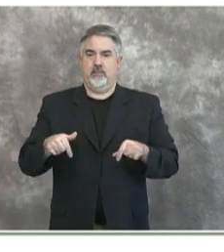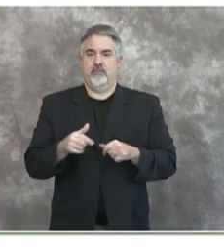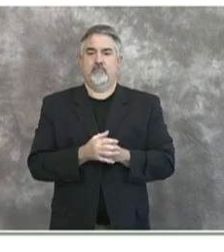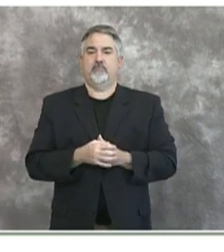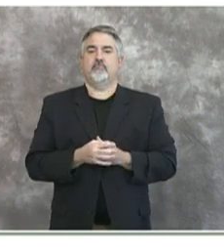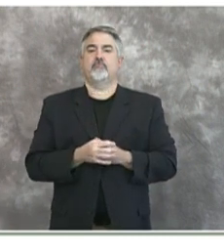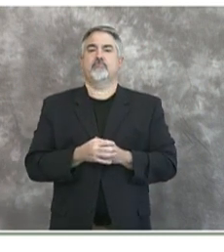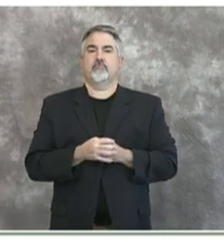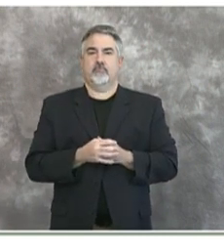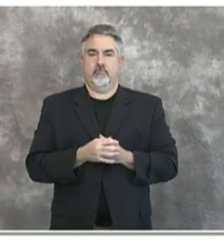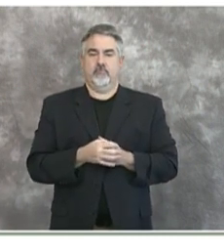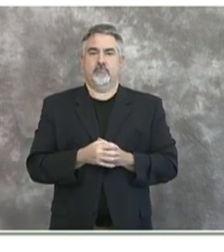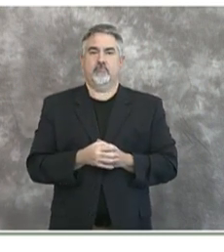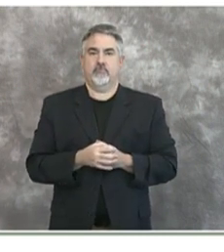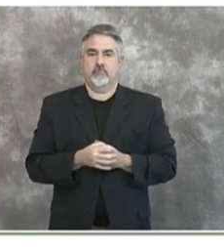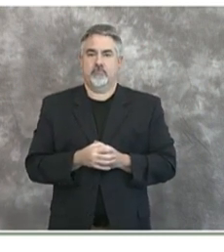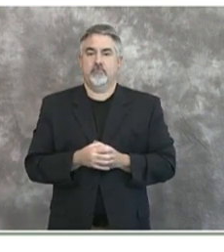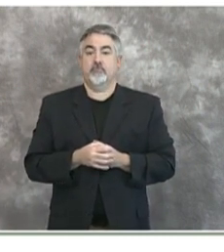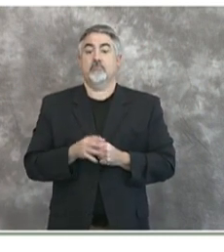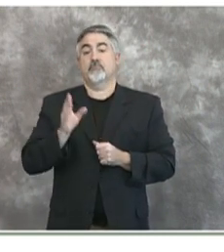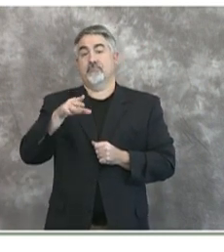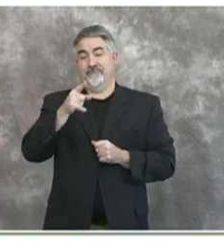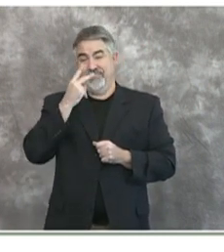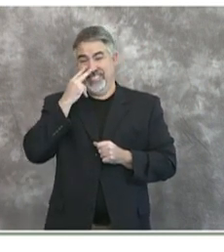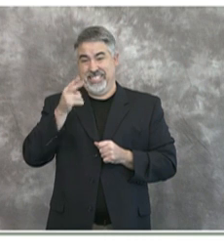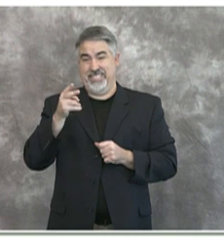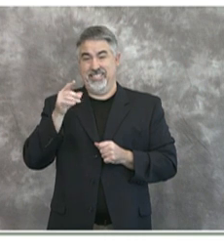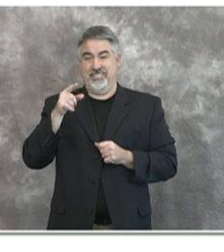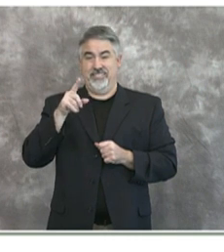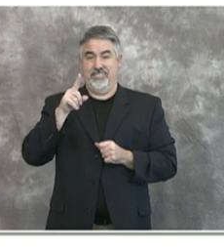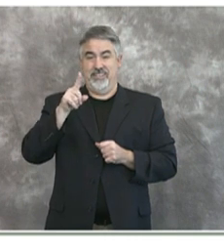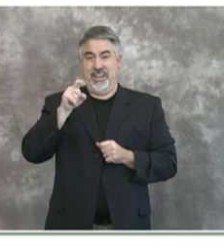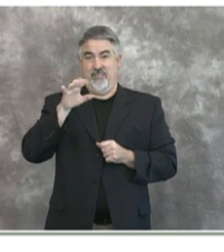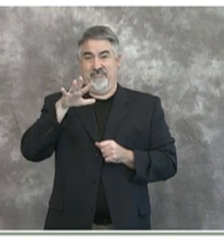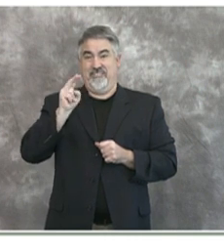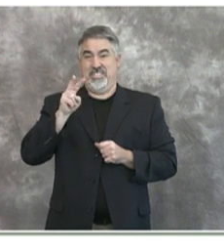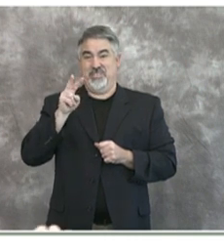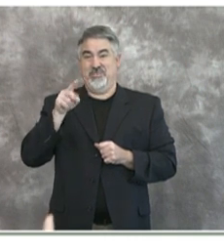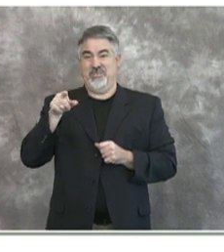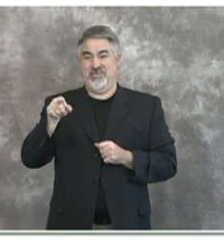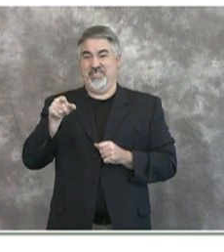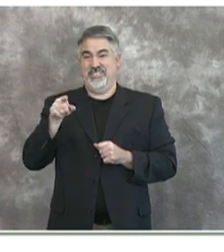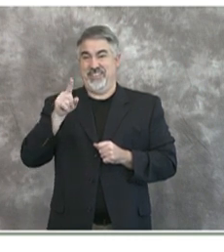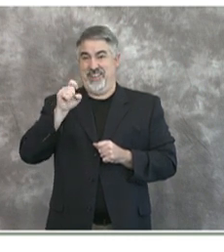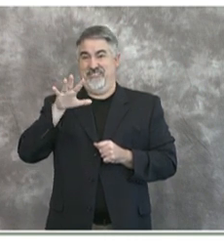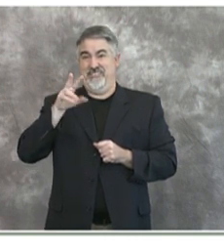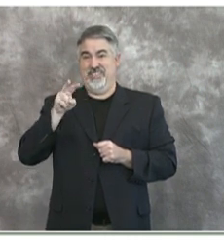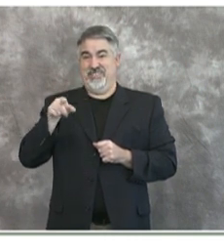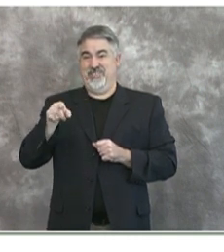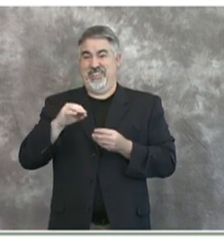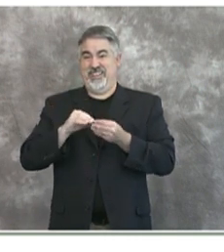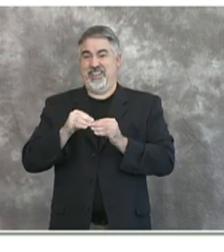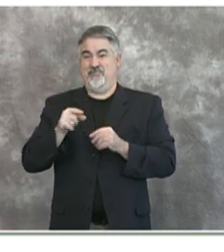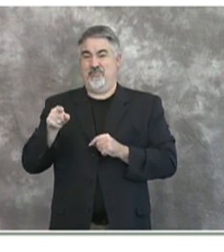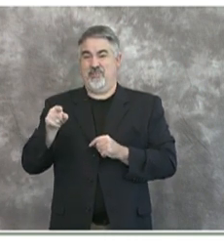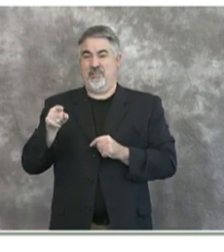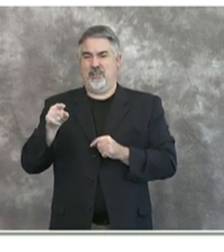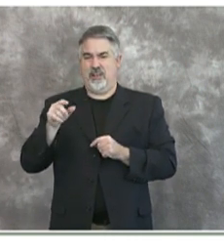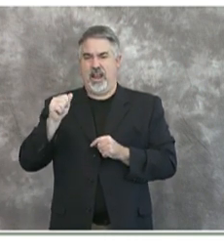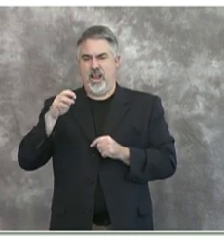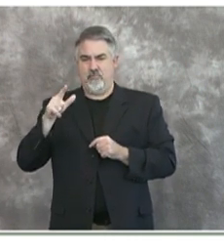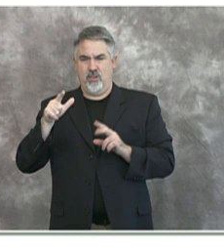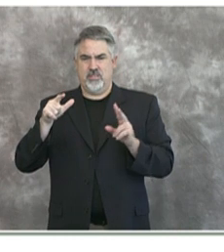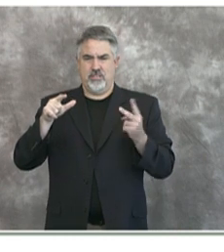2,643. Again, you will notice that 152 it surpasses that of April 2nd, which was our previous